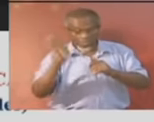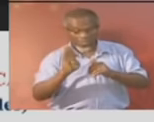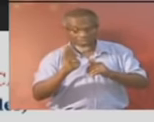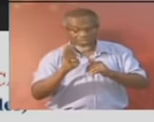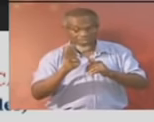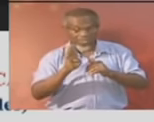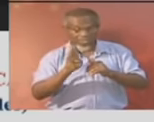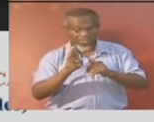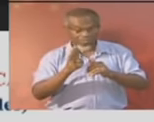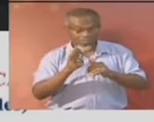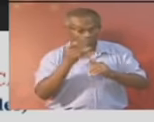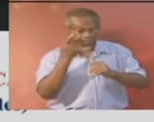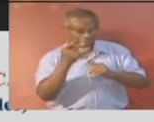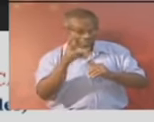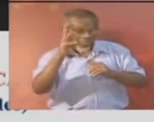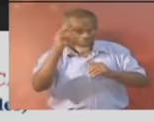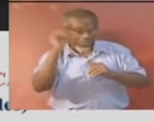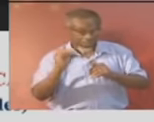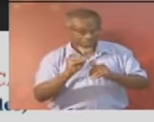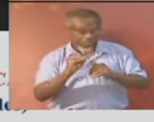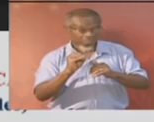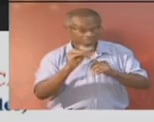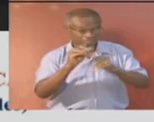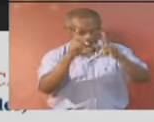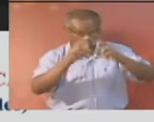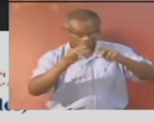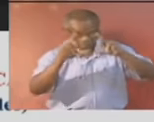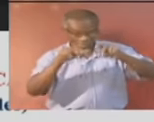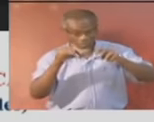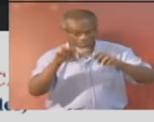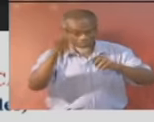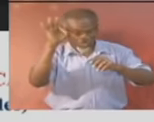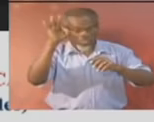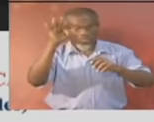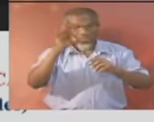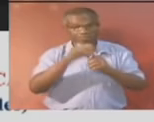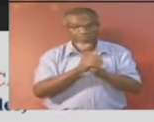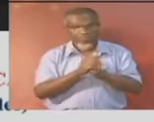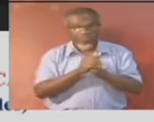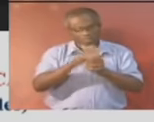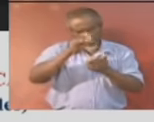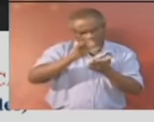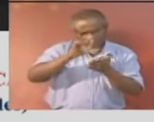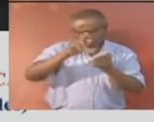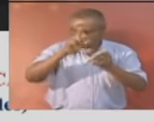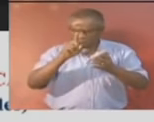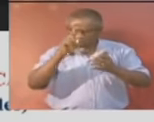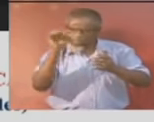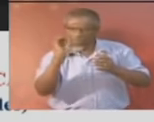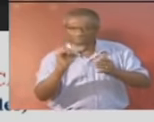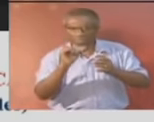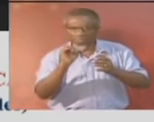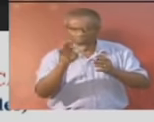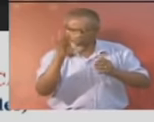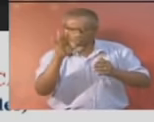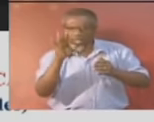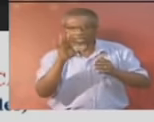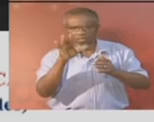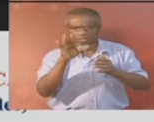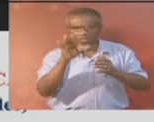in 6% of the samples, less than 1% actually had the